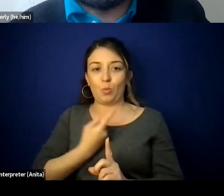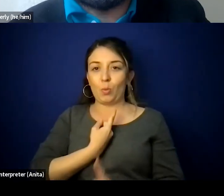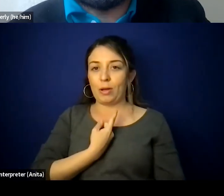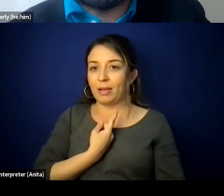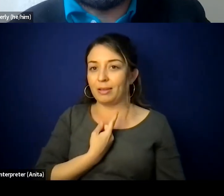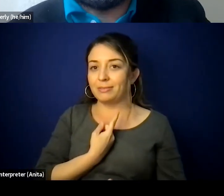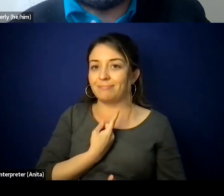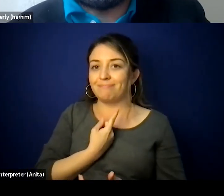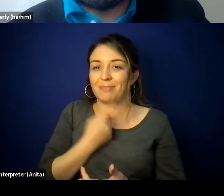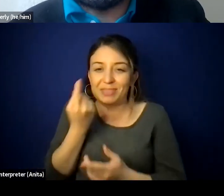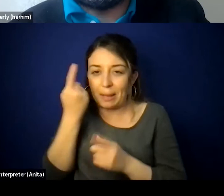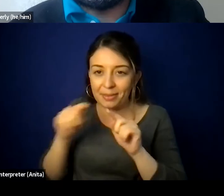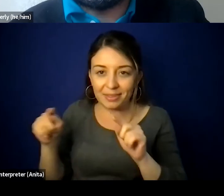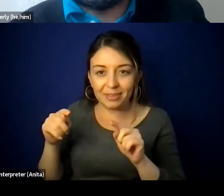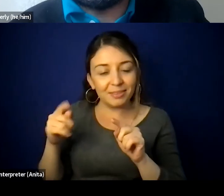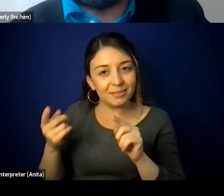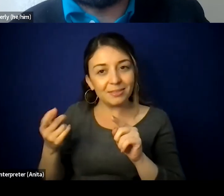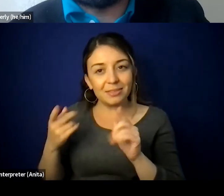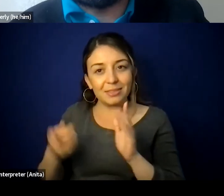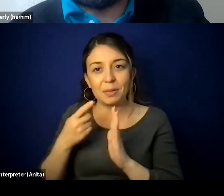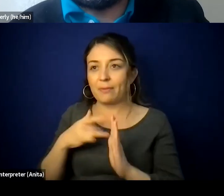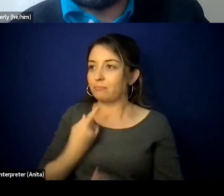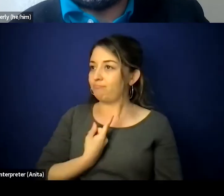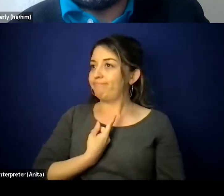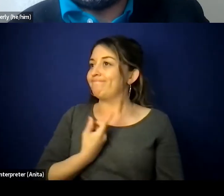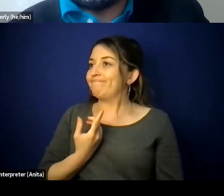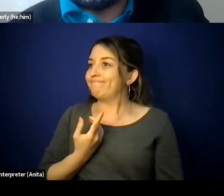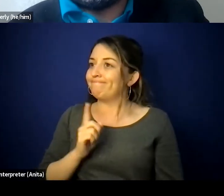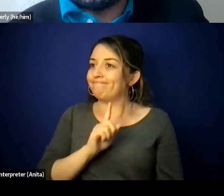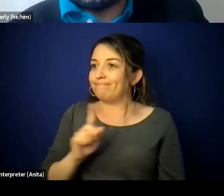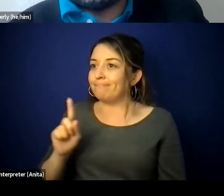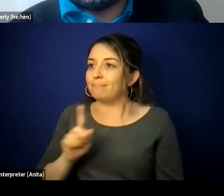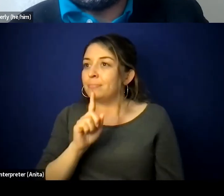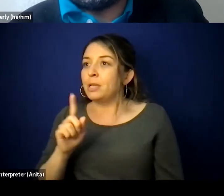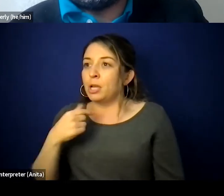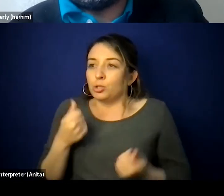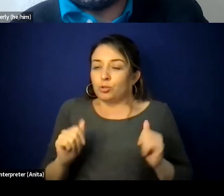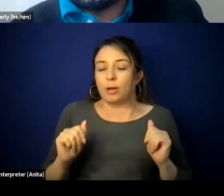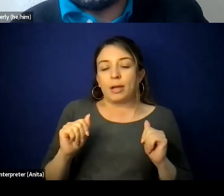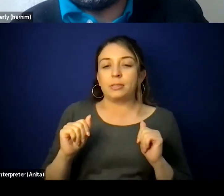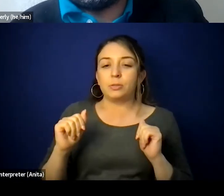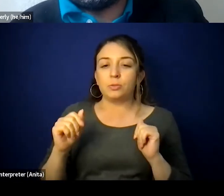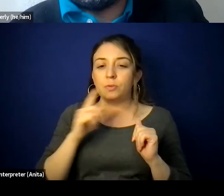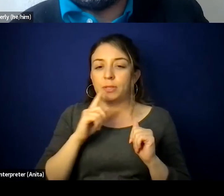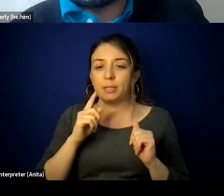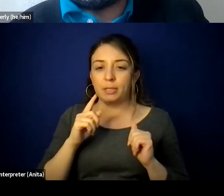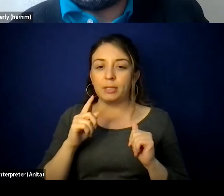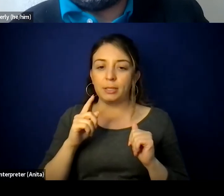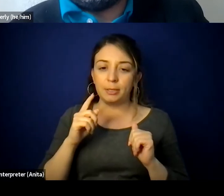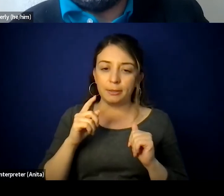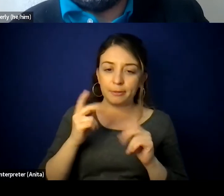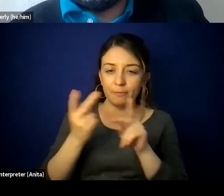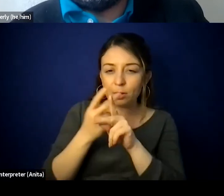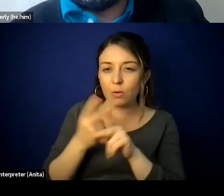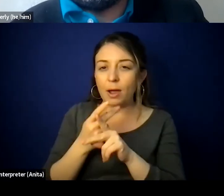something, and I'm navigating power in ways that I find like